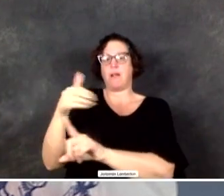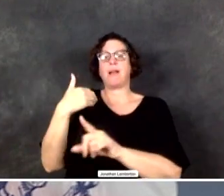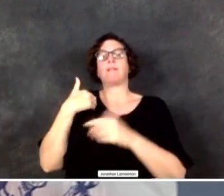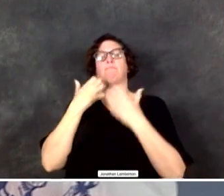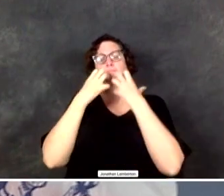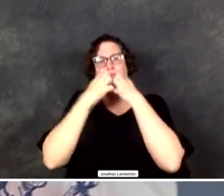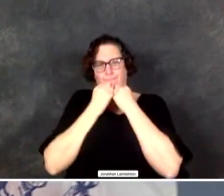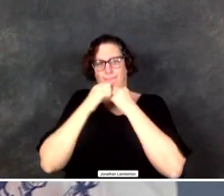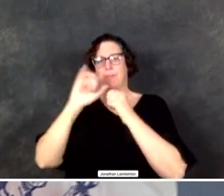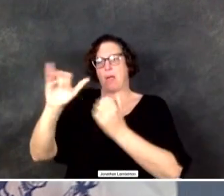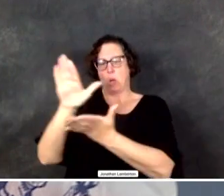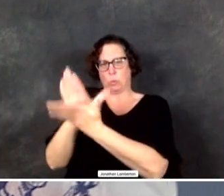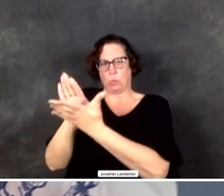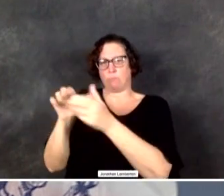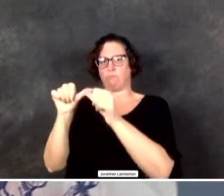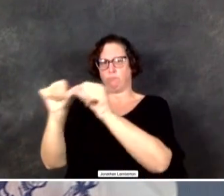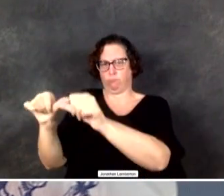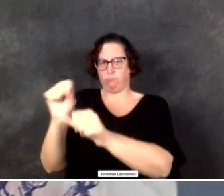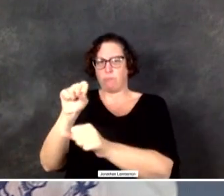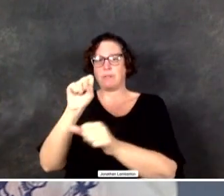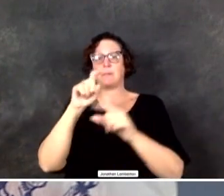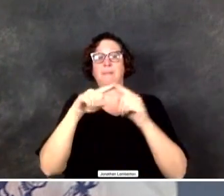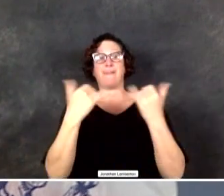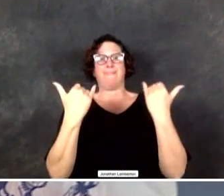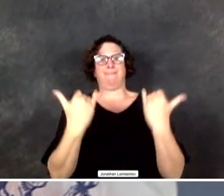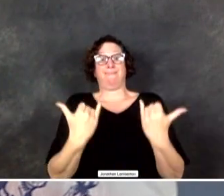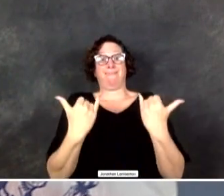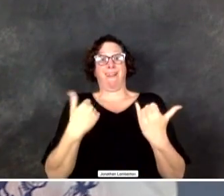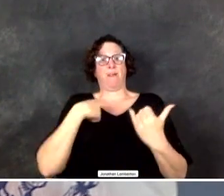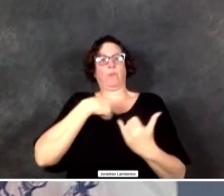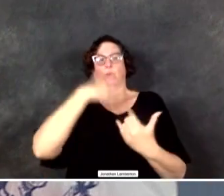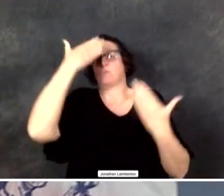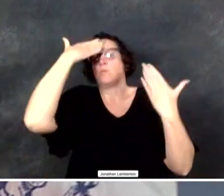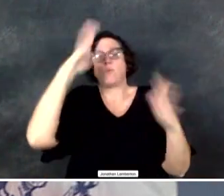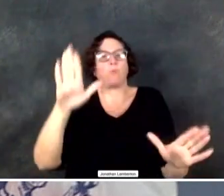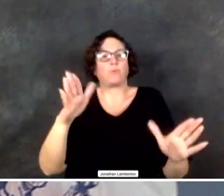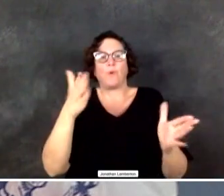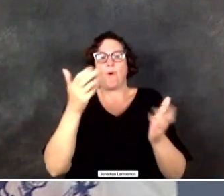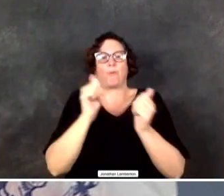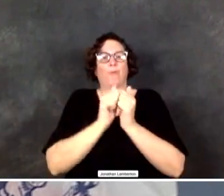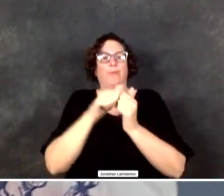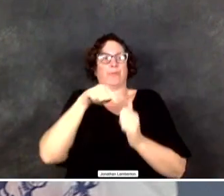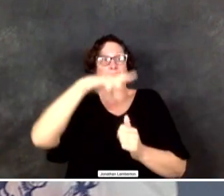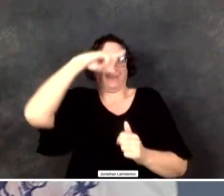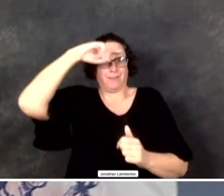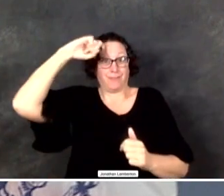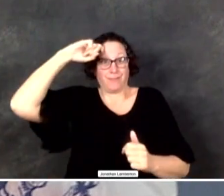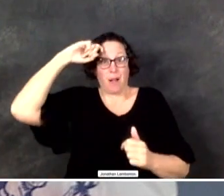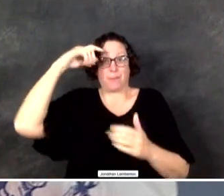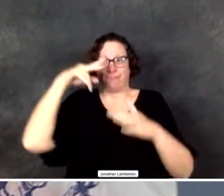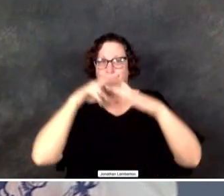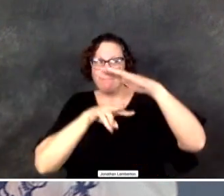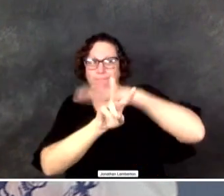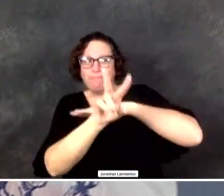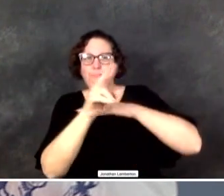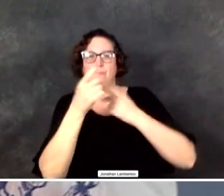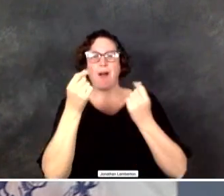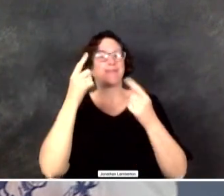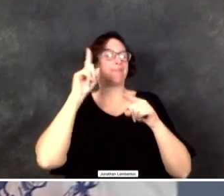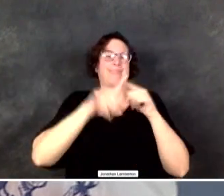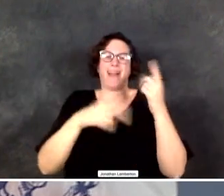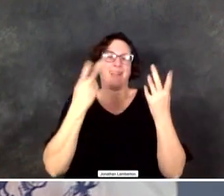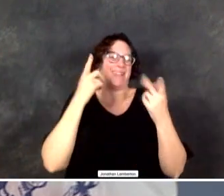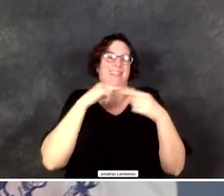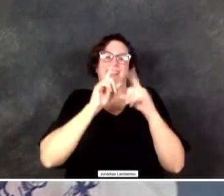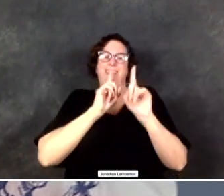what the summer will mean for anything we do because, again, we have to first get to out of this